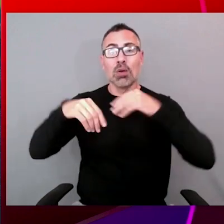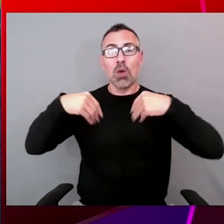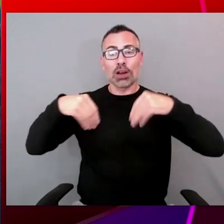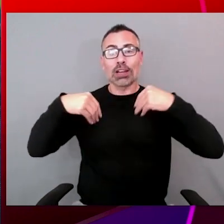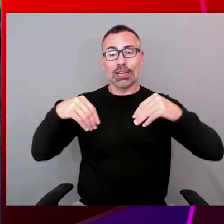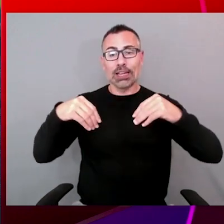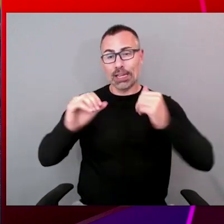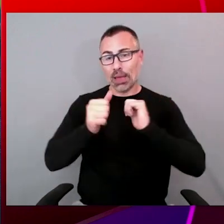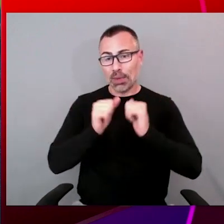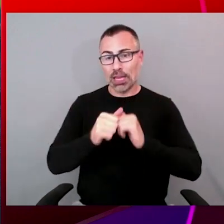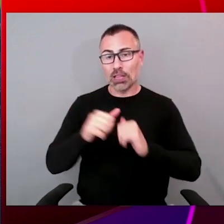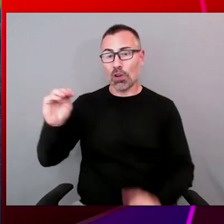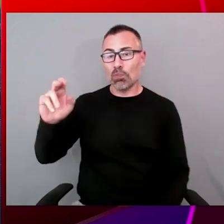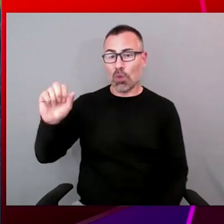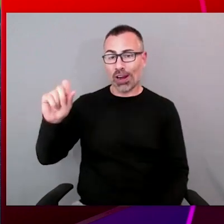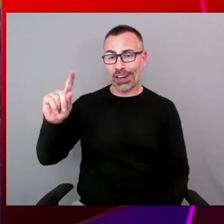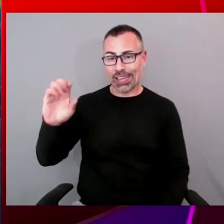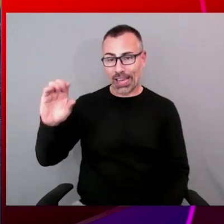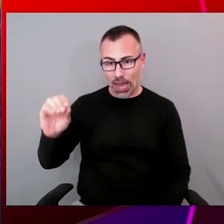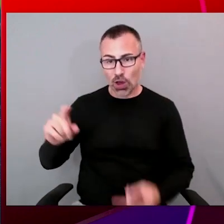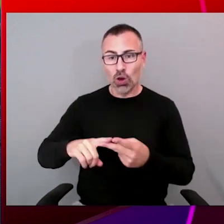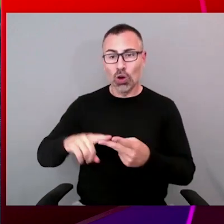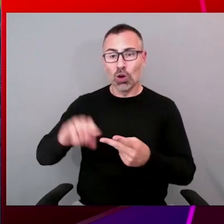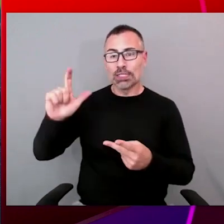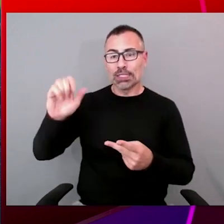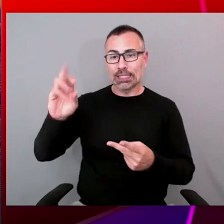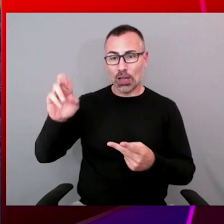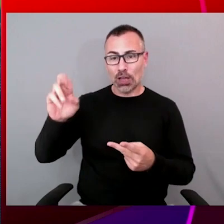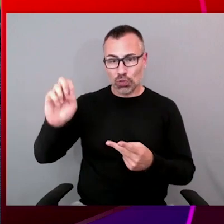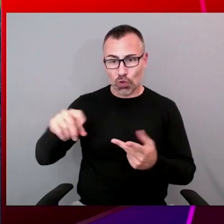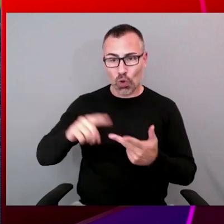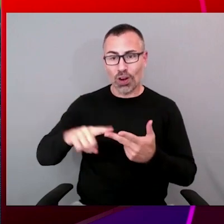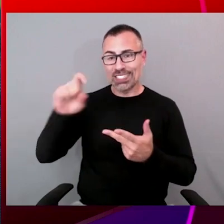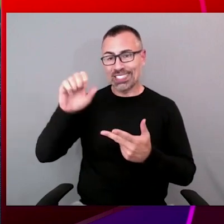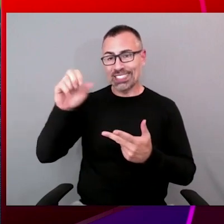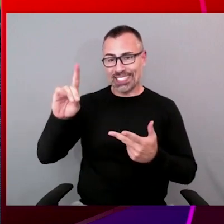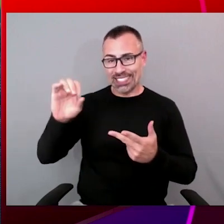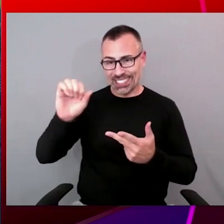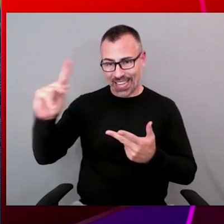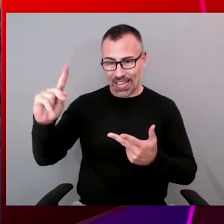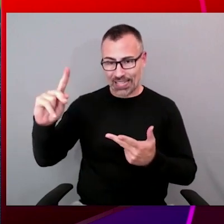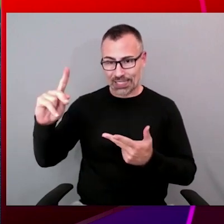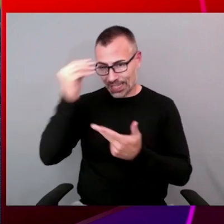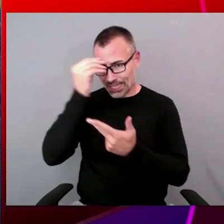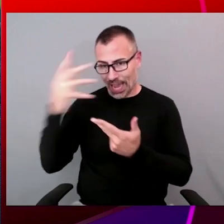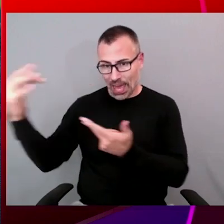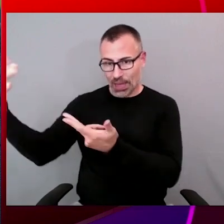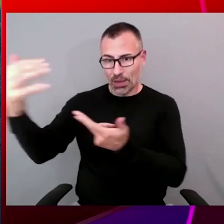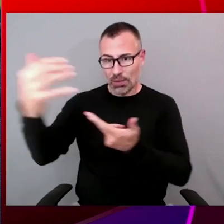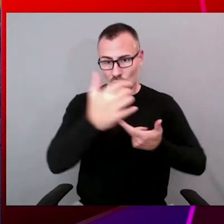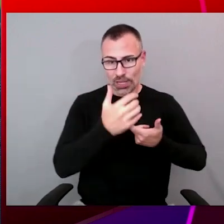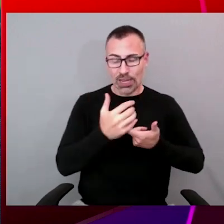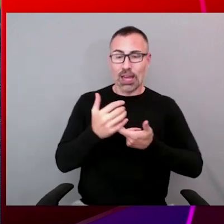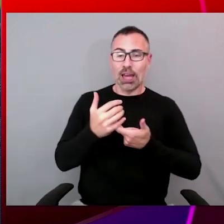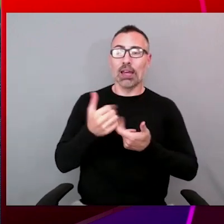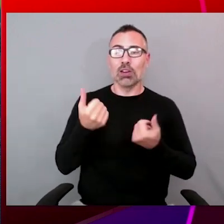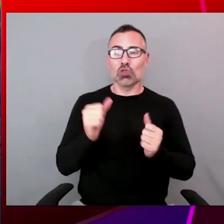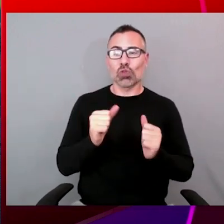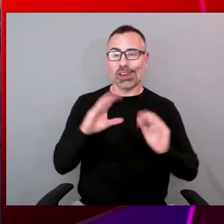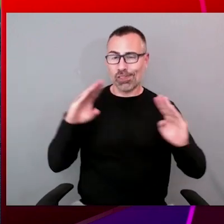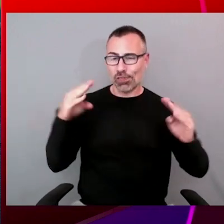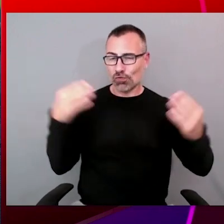from Salesforce again, or from Zendesk, and they'll create a focused set of